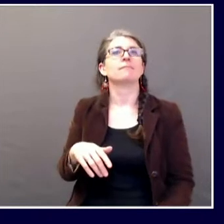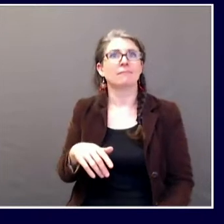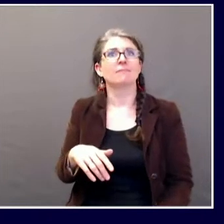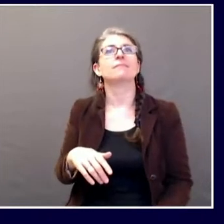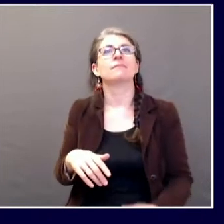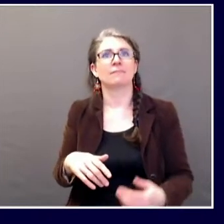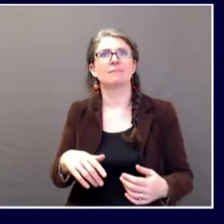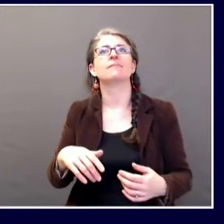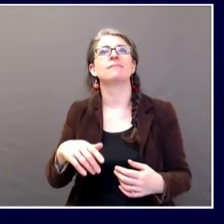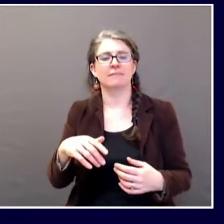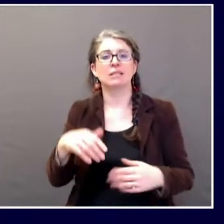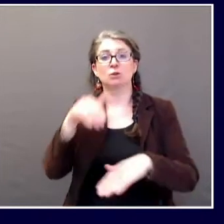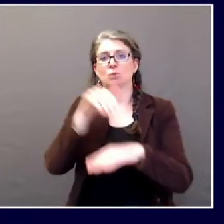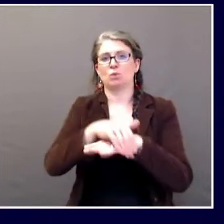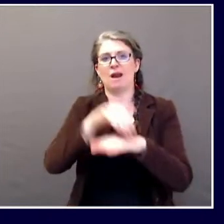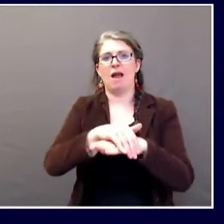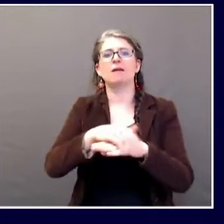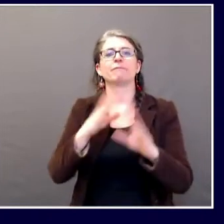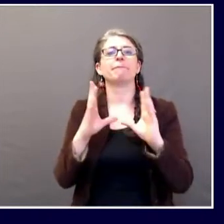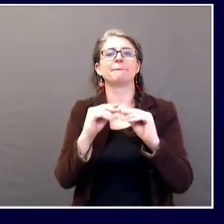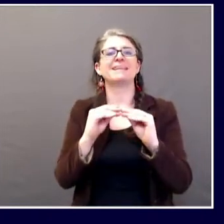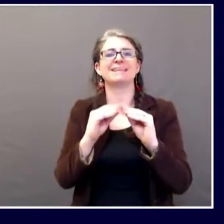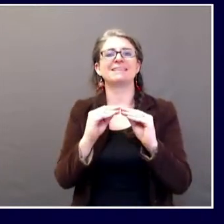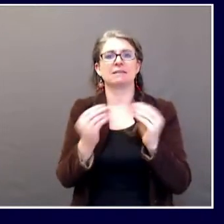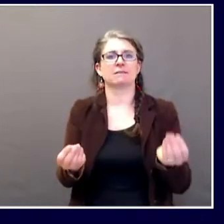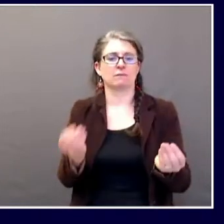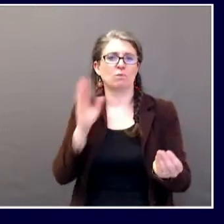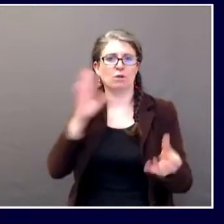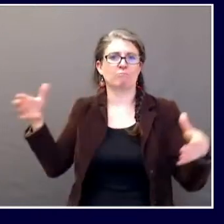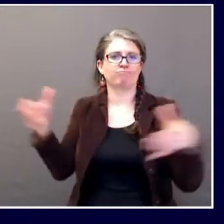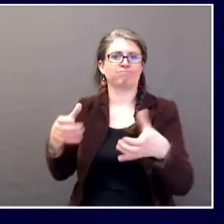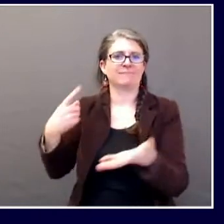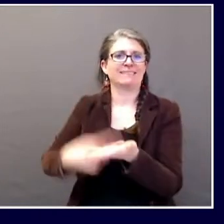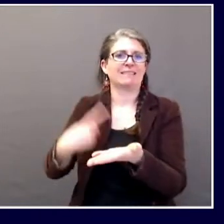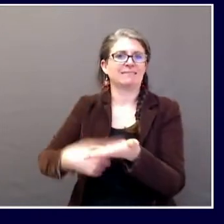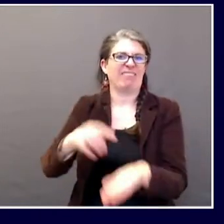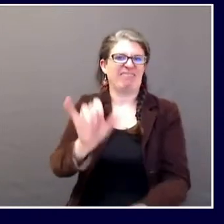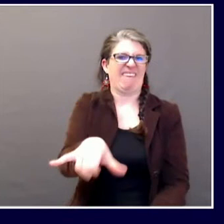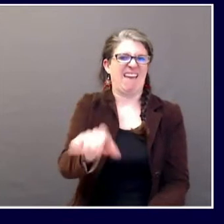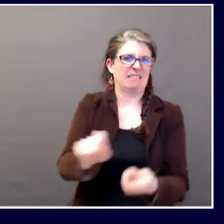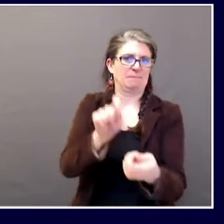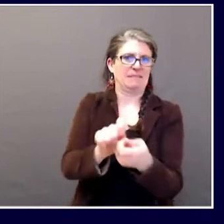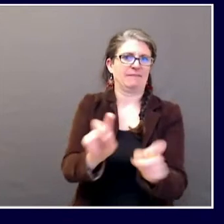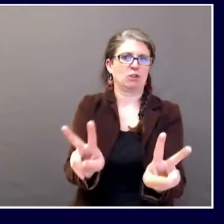volume that will be coming into states. Hopefully in the next 2 days or so,